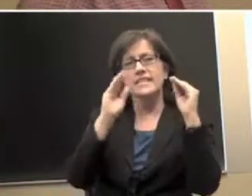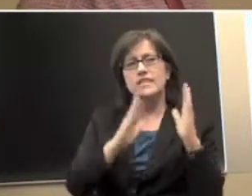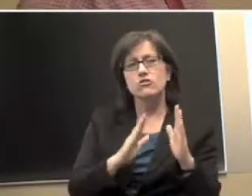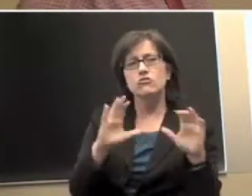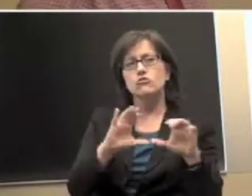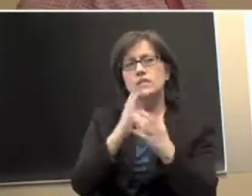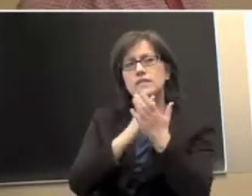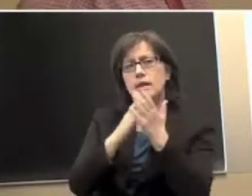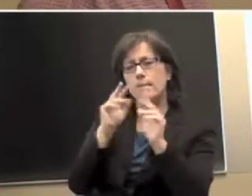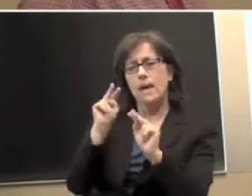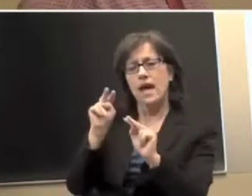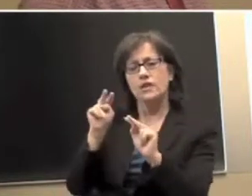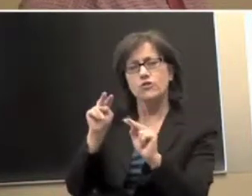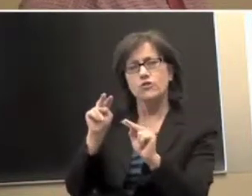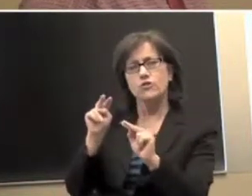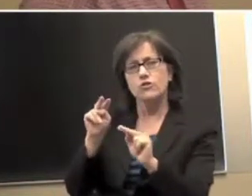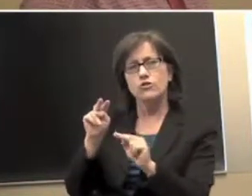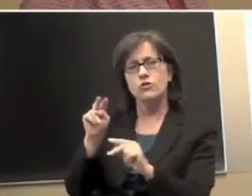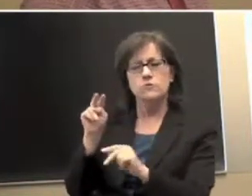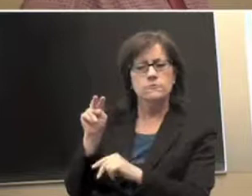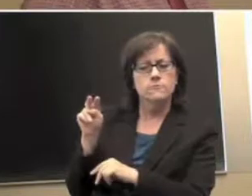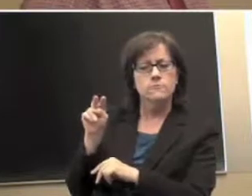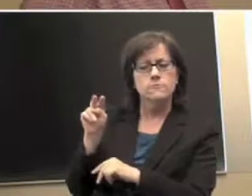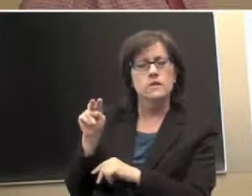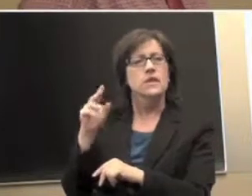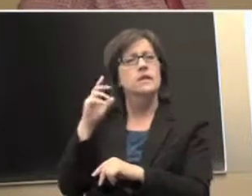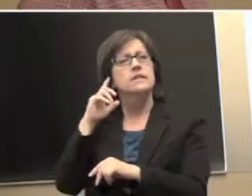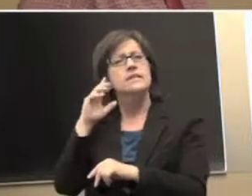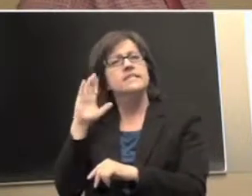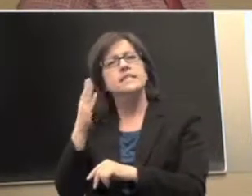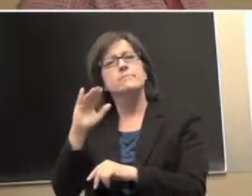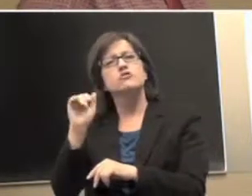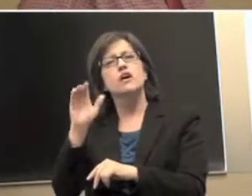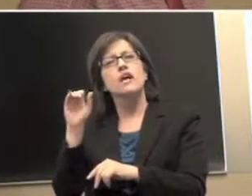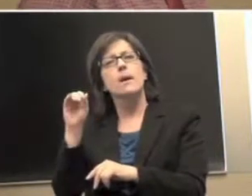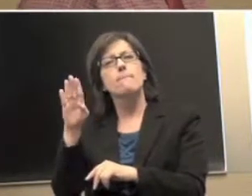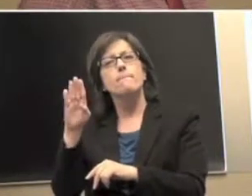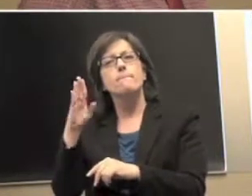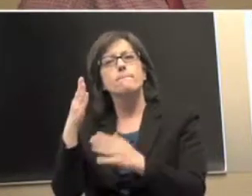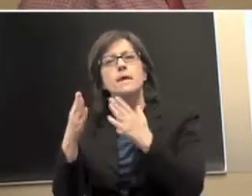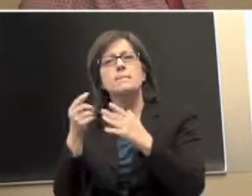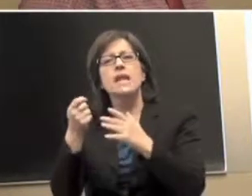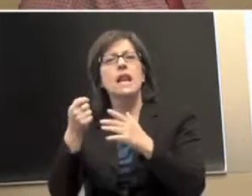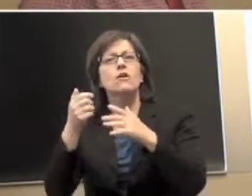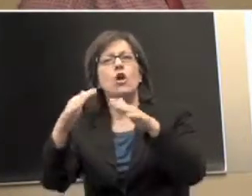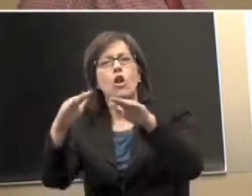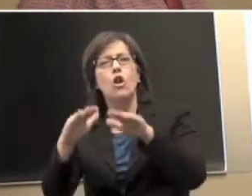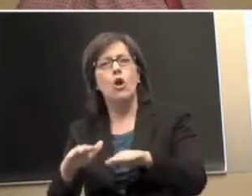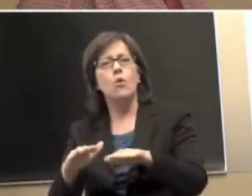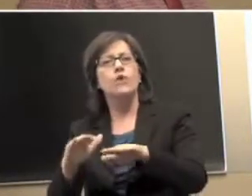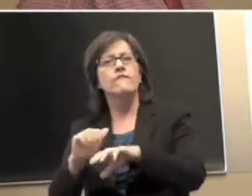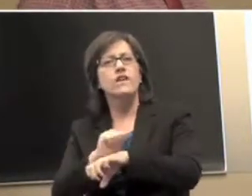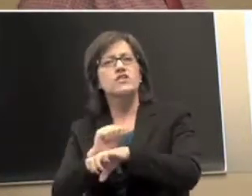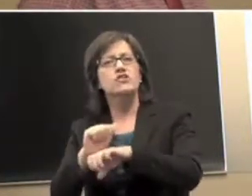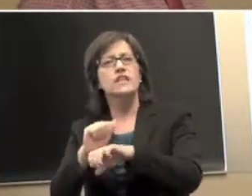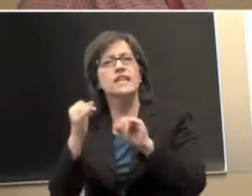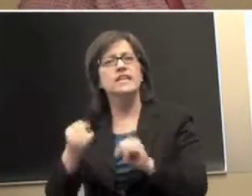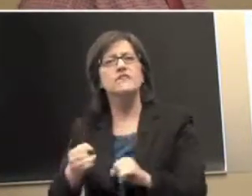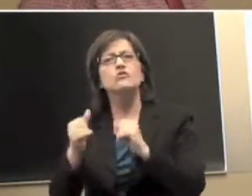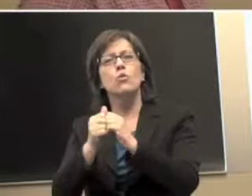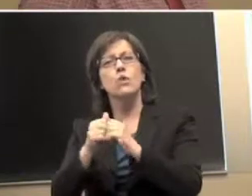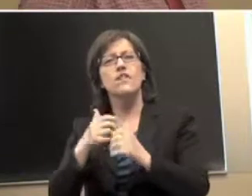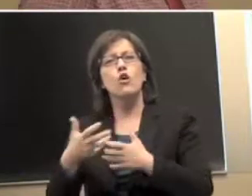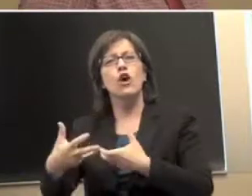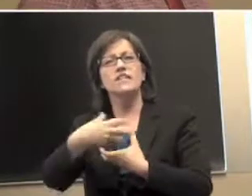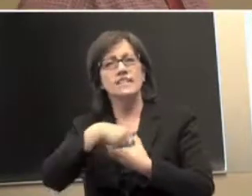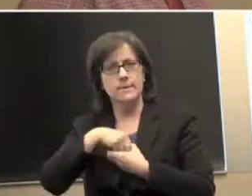monitoring, because it sounds like Jacob may be a little bit of a lower functioning individual with autism.